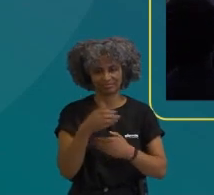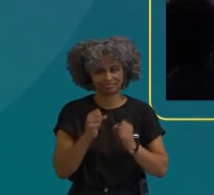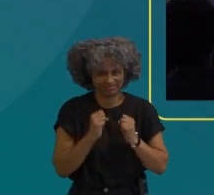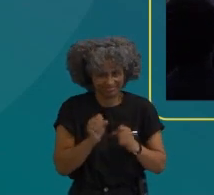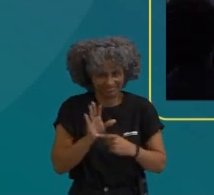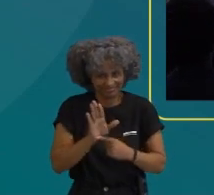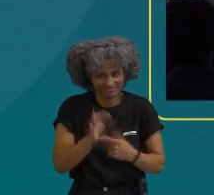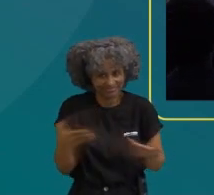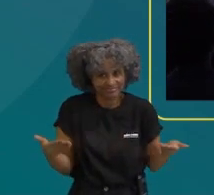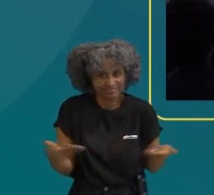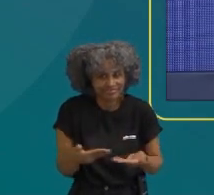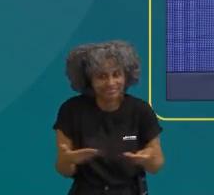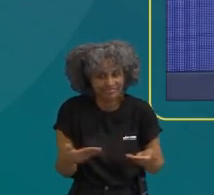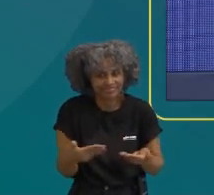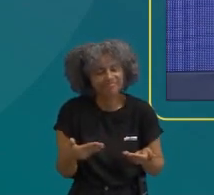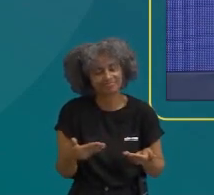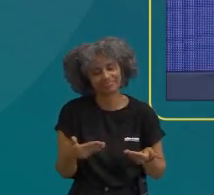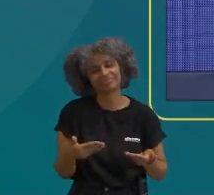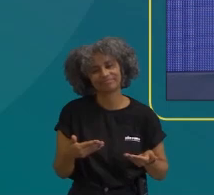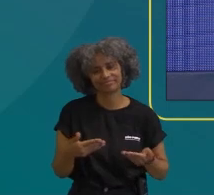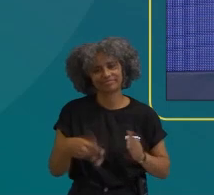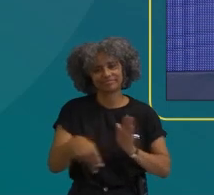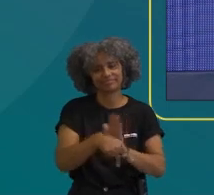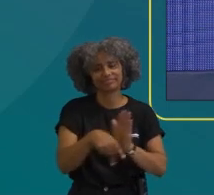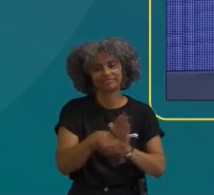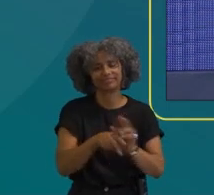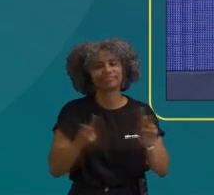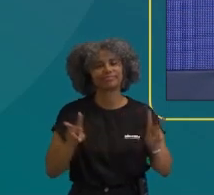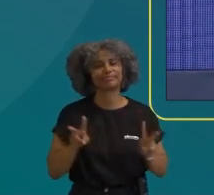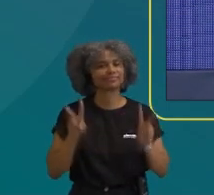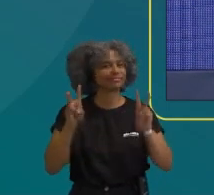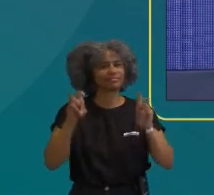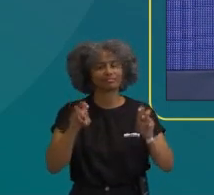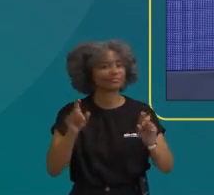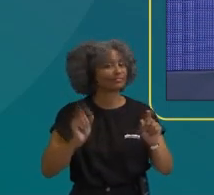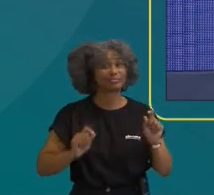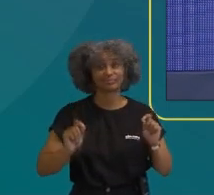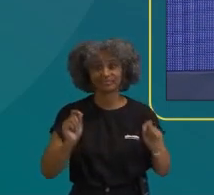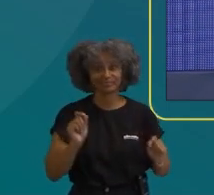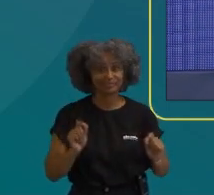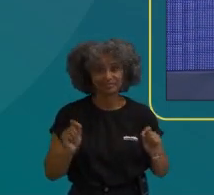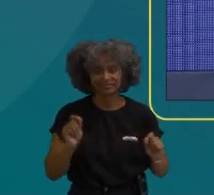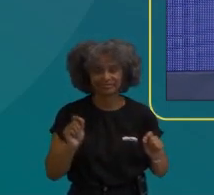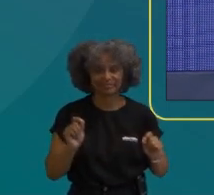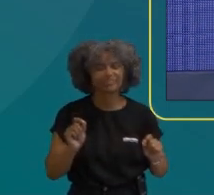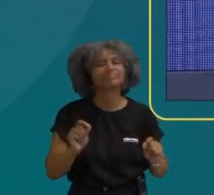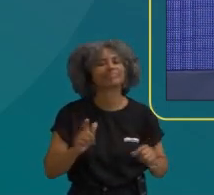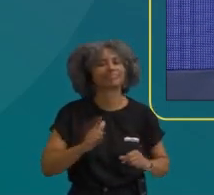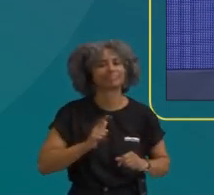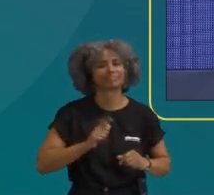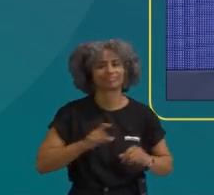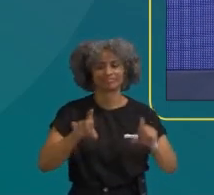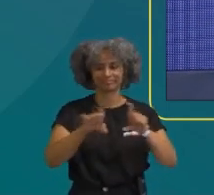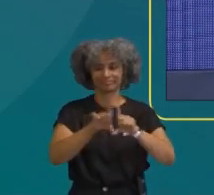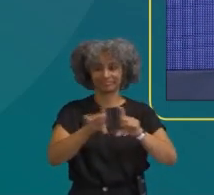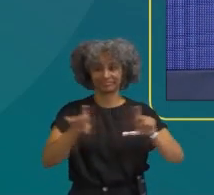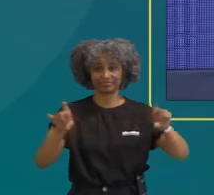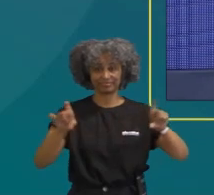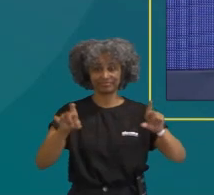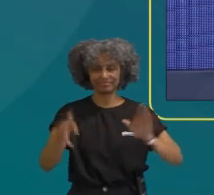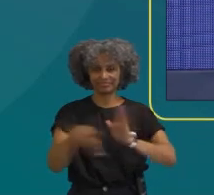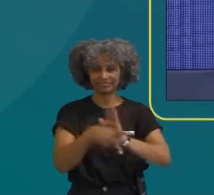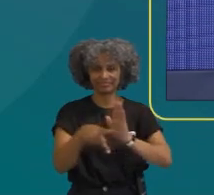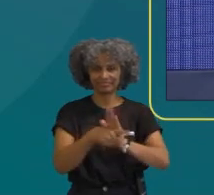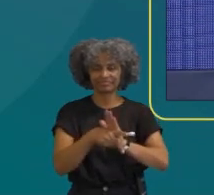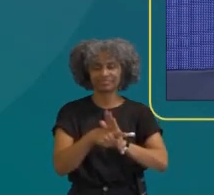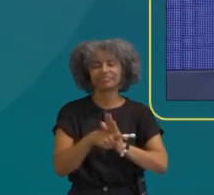which is about the unveiling of the logo of the 8th Summit of Local and